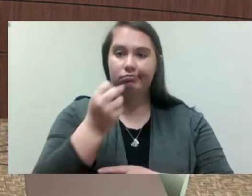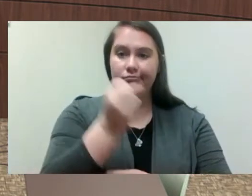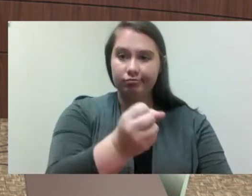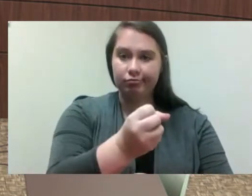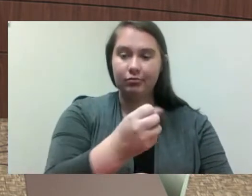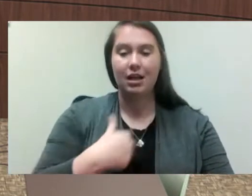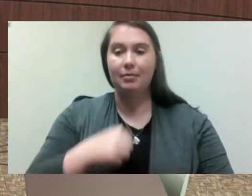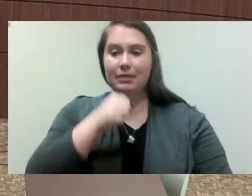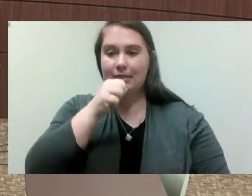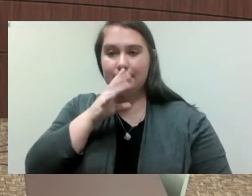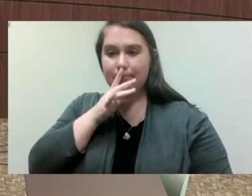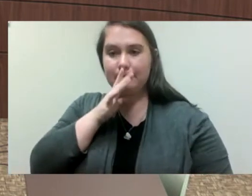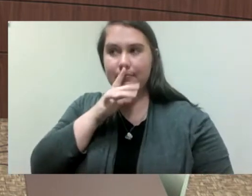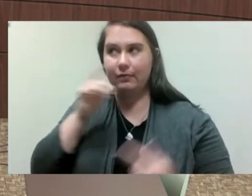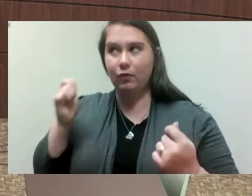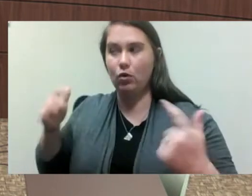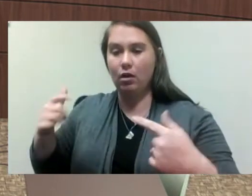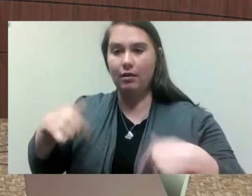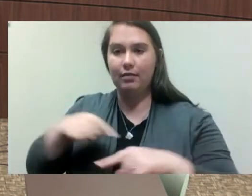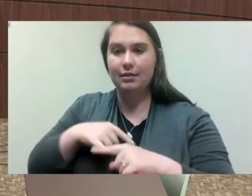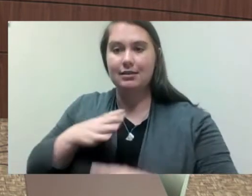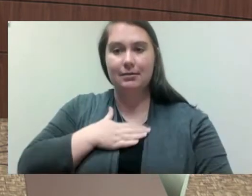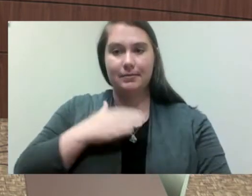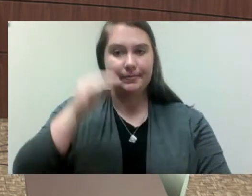not speaking for everybody,